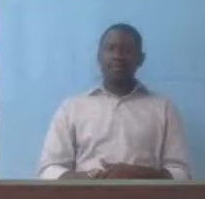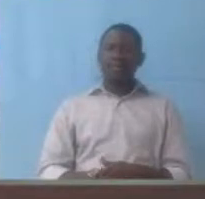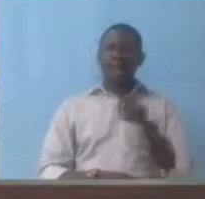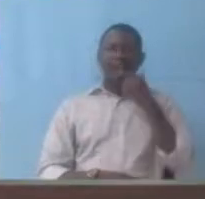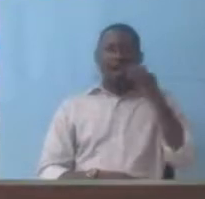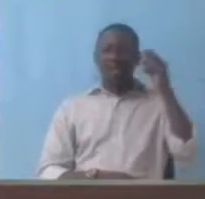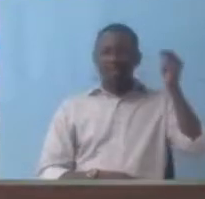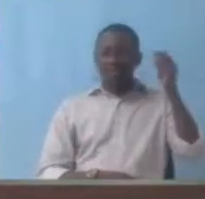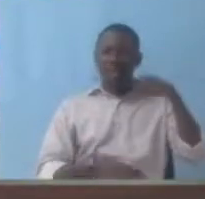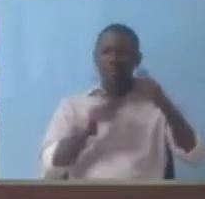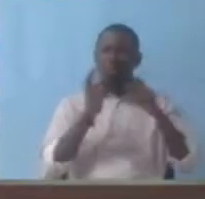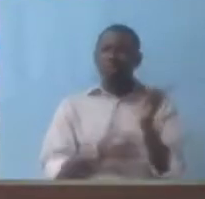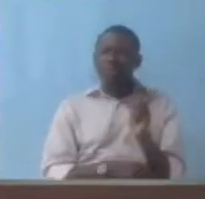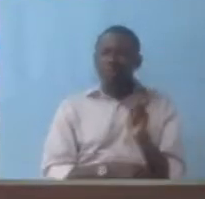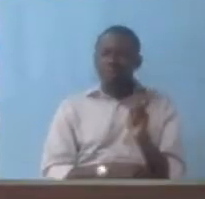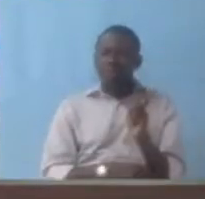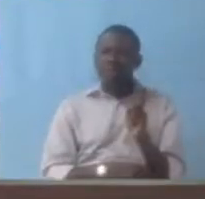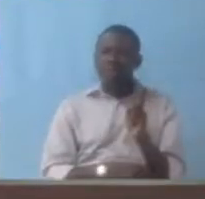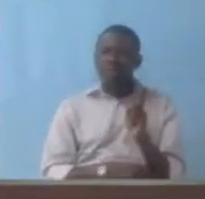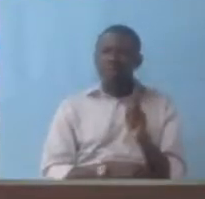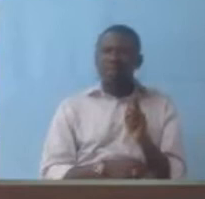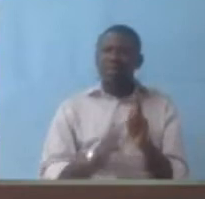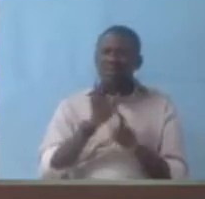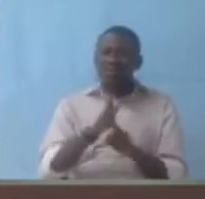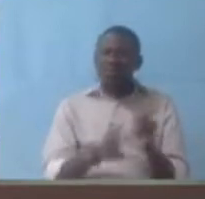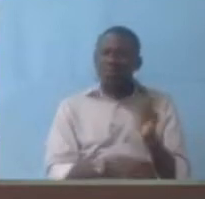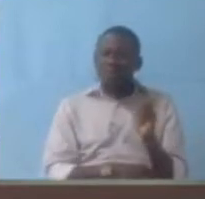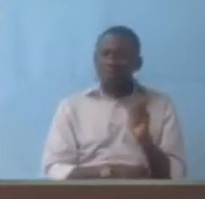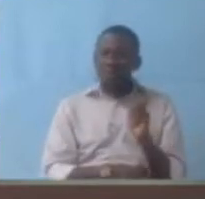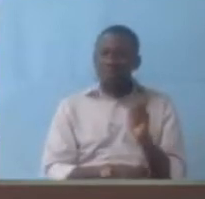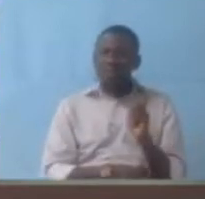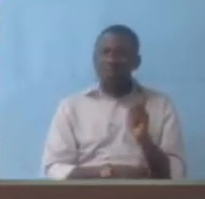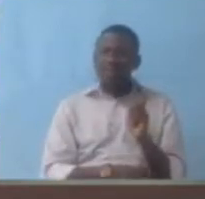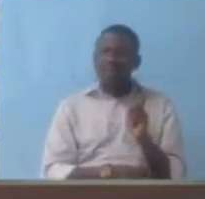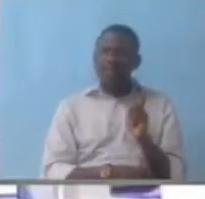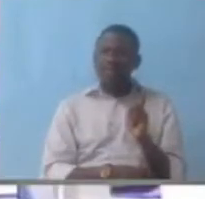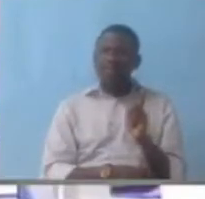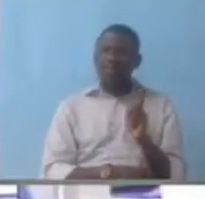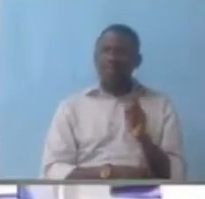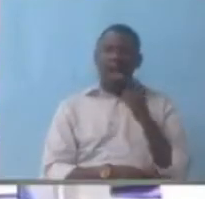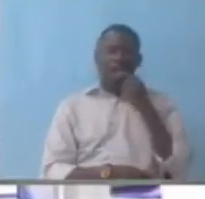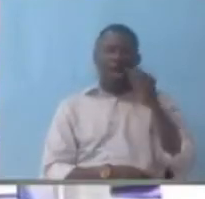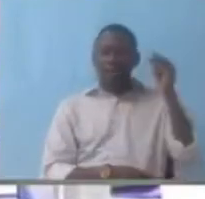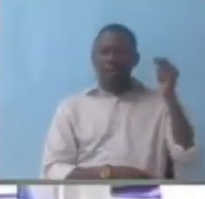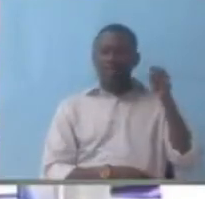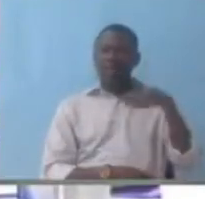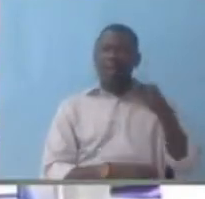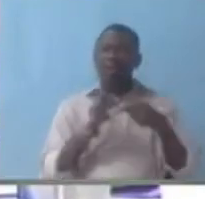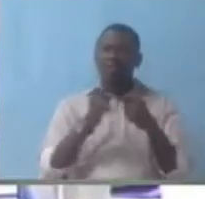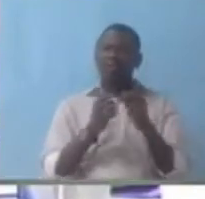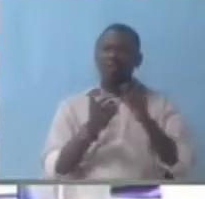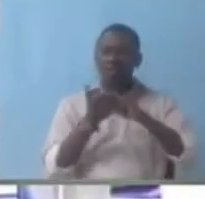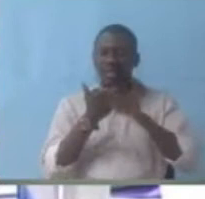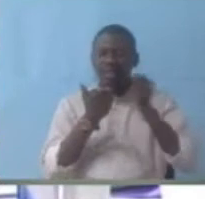what? Kanimisa muna? Specifically. Tombo ndiroto kanimisa muna? Regrets about drafting the